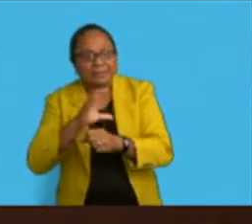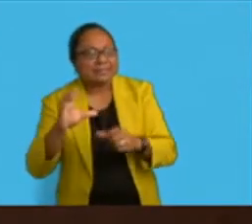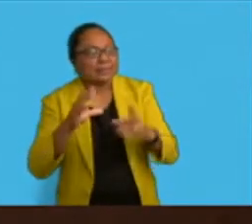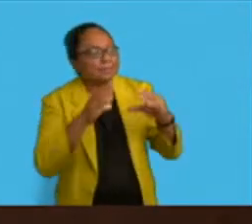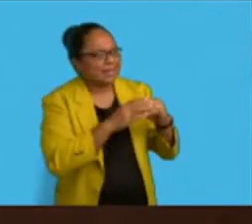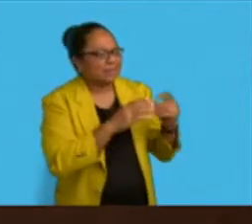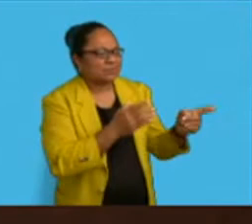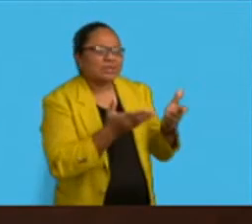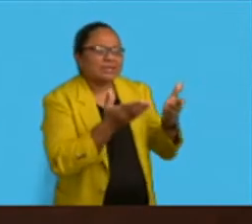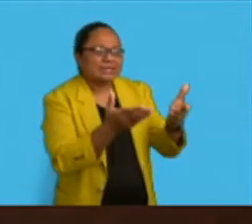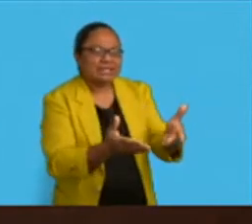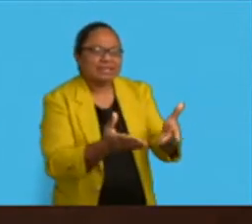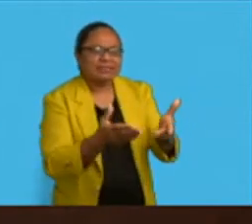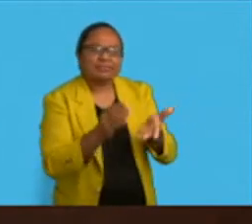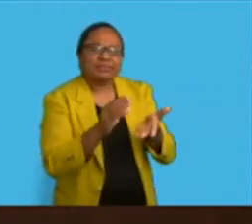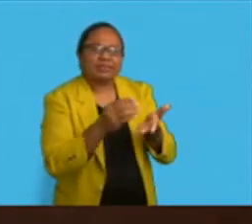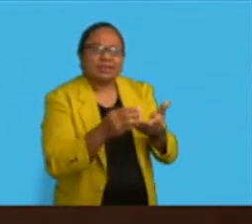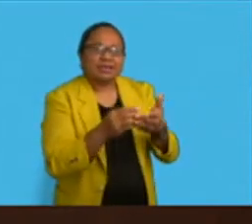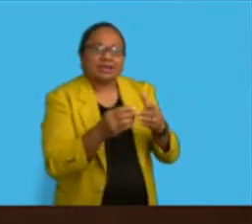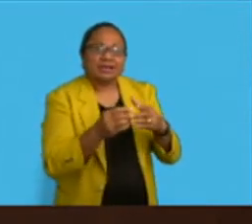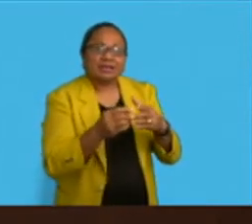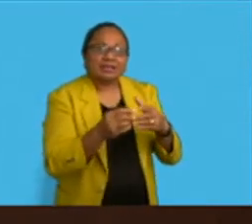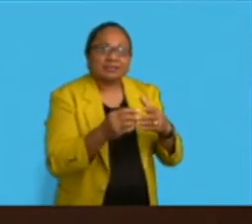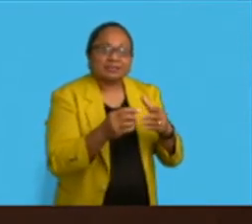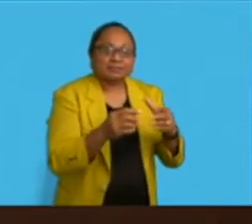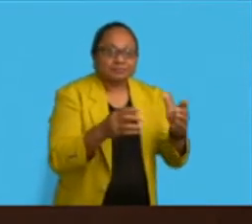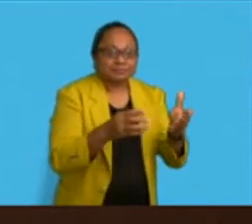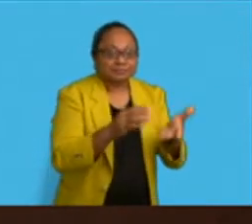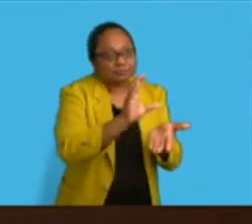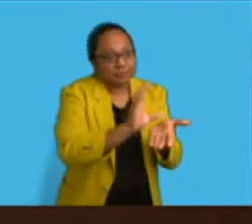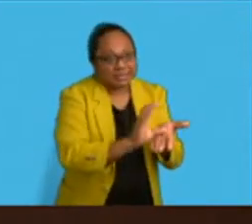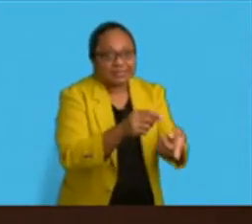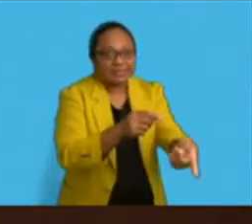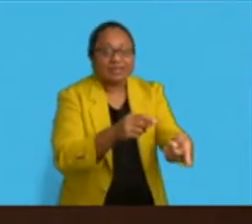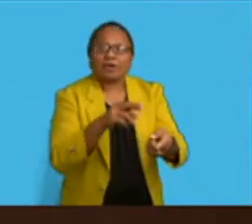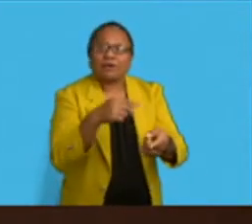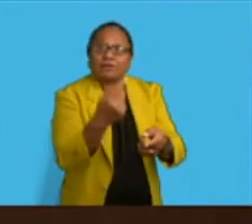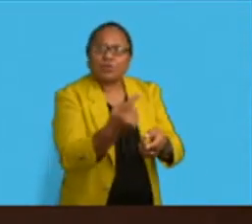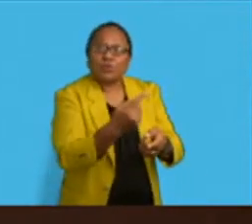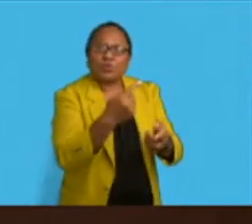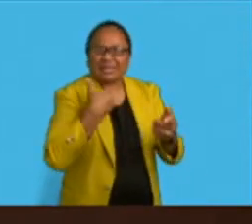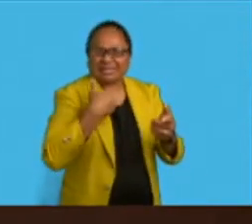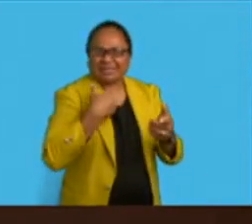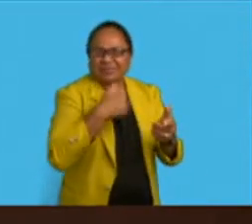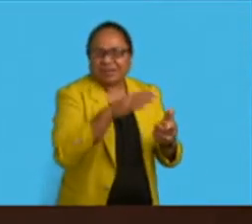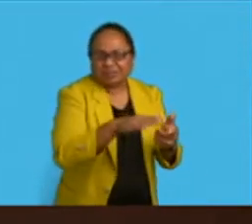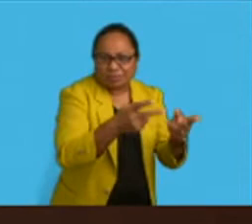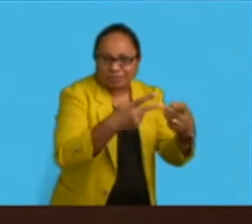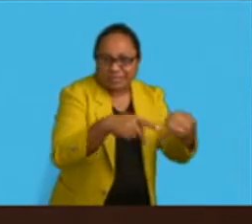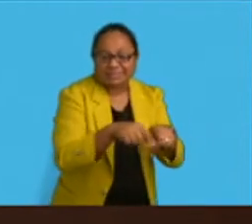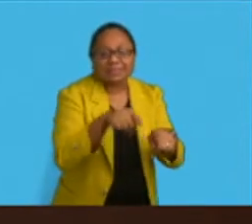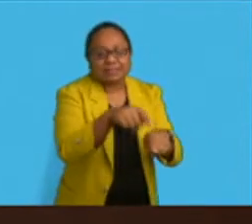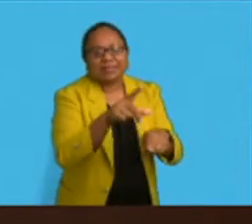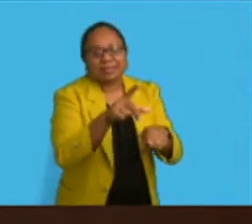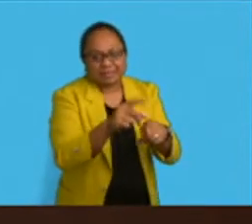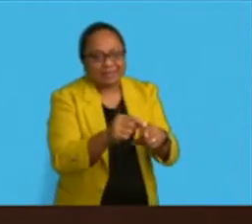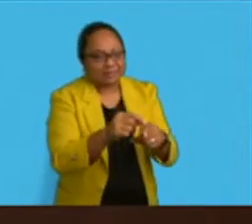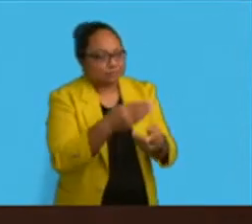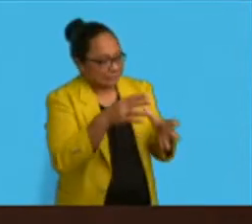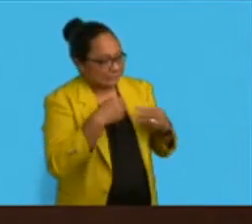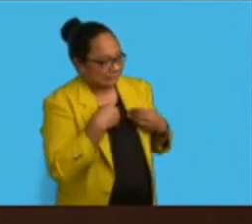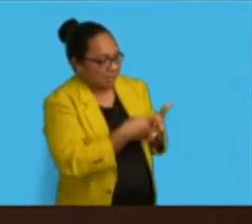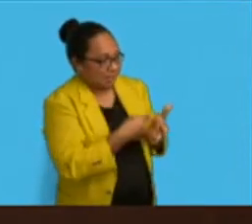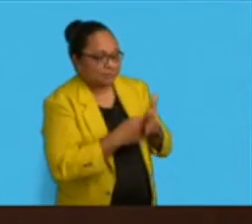squatters to take full advantage when they issue the secure and long-term leases to build better homes, improve their communities, and raise the standards of